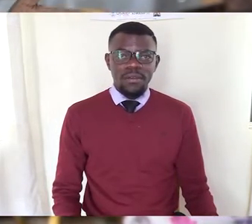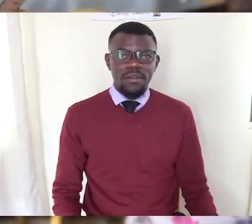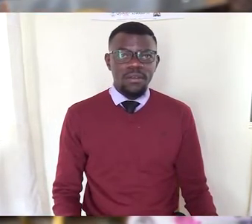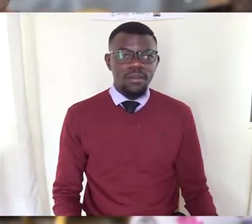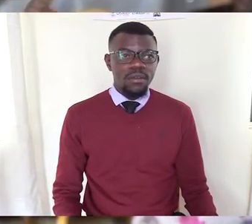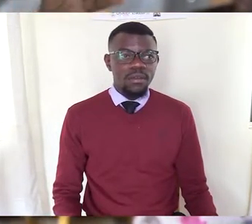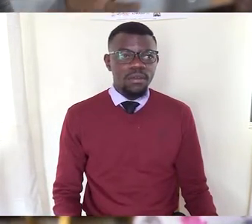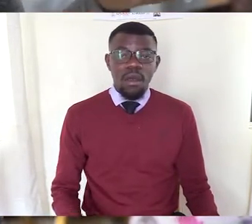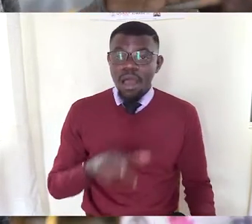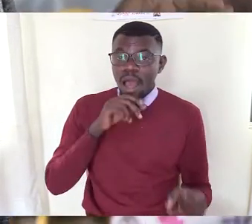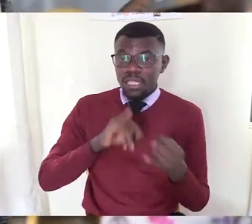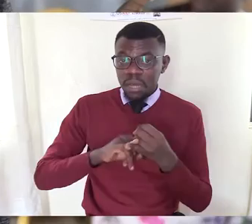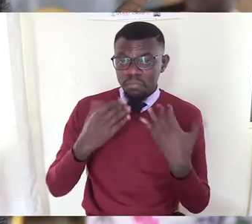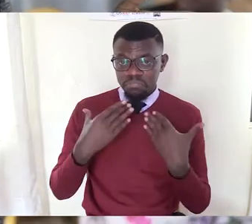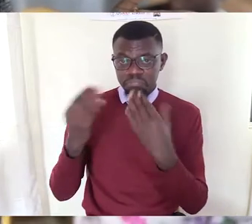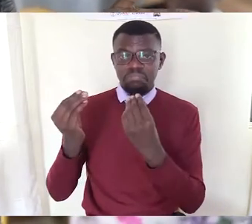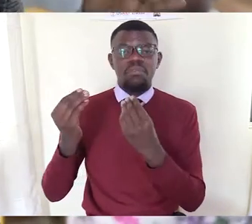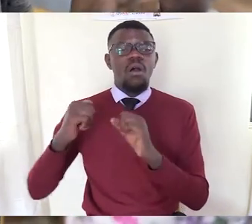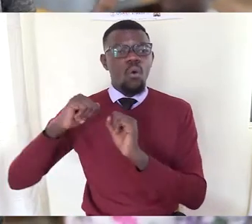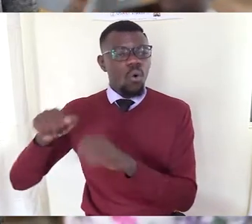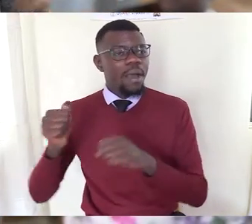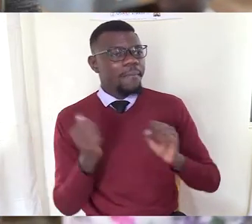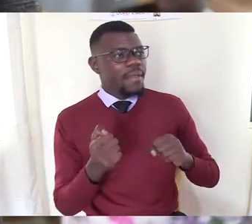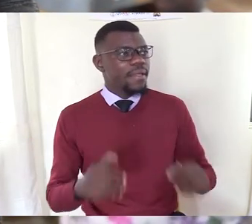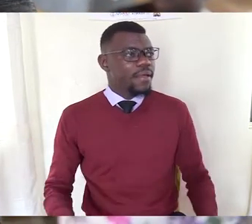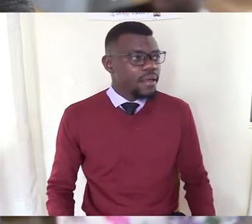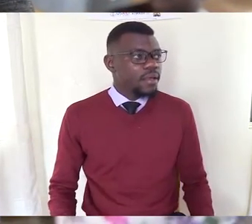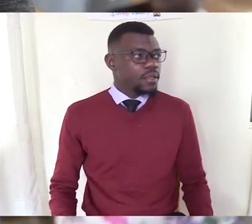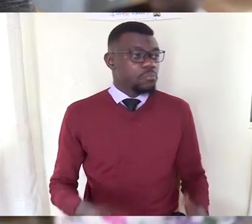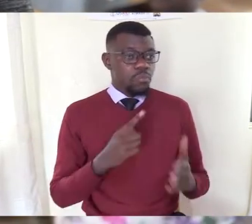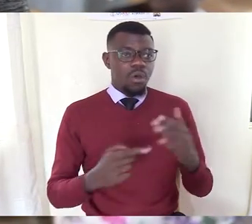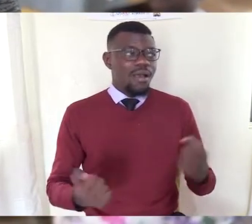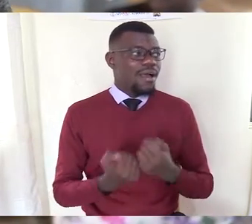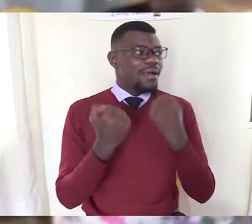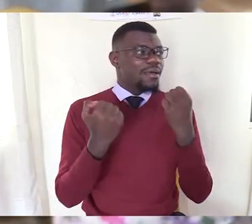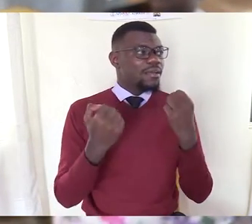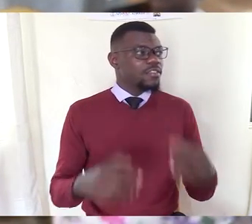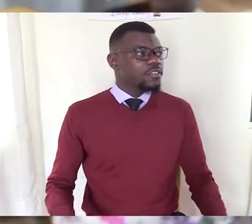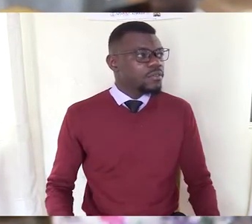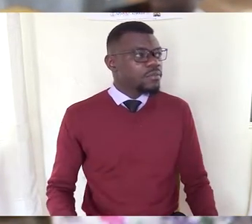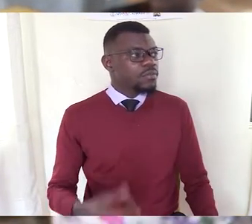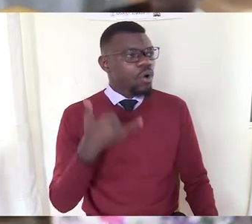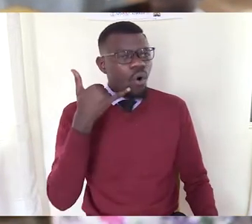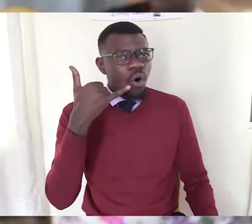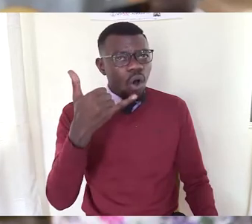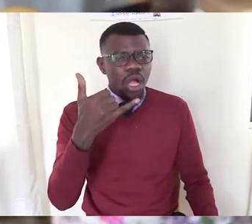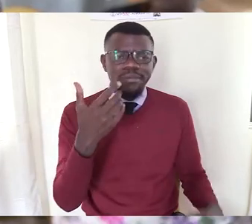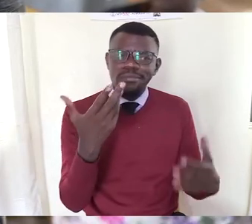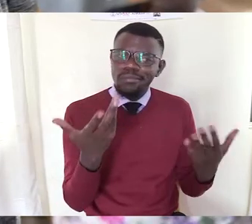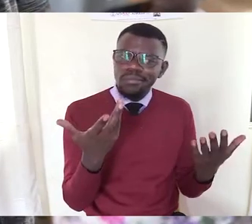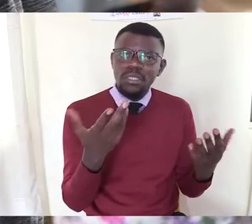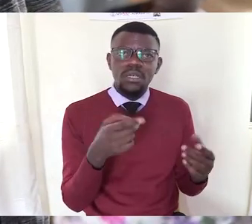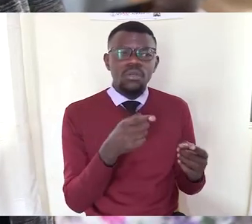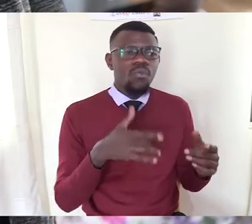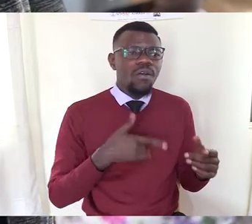So when the husband went to Homa Bay, the only thing he used to do was to call her. Unasikiaje leo?